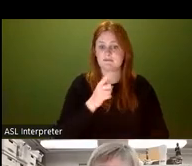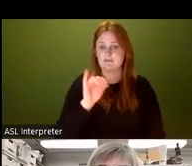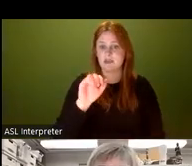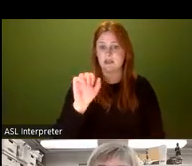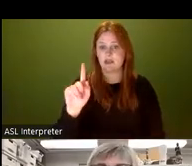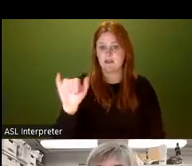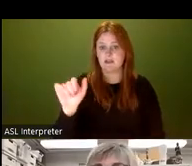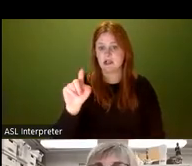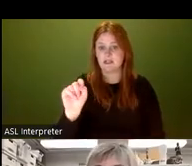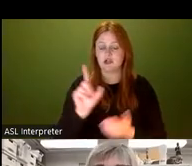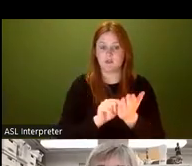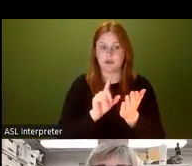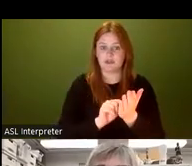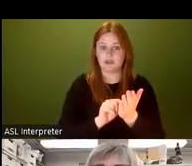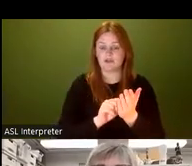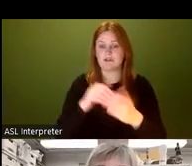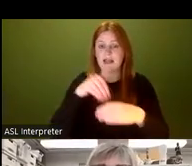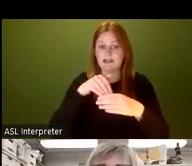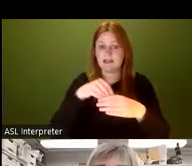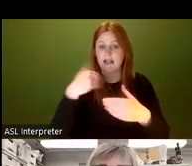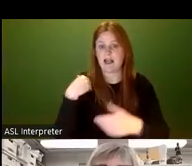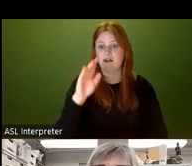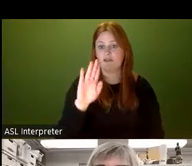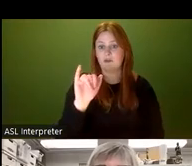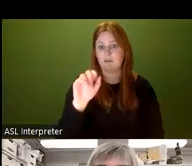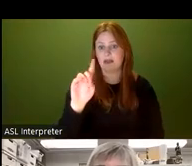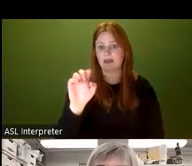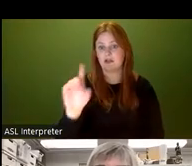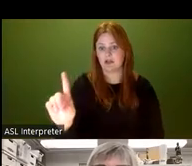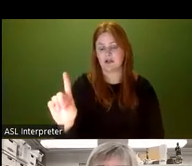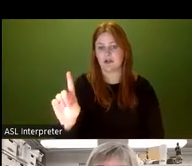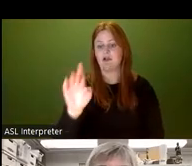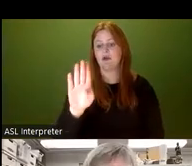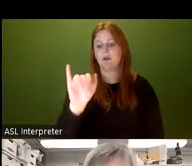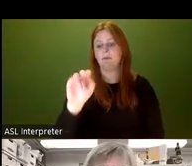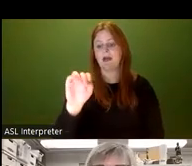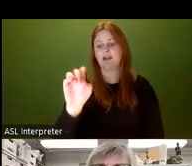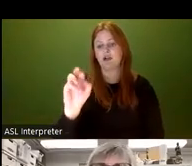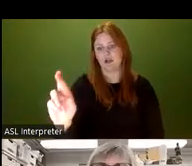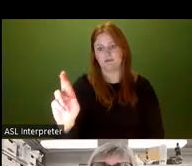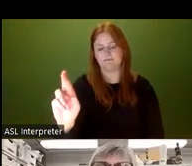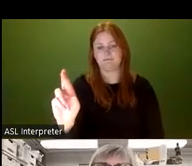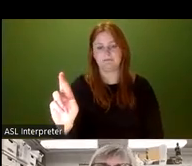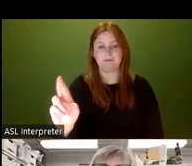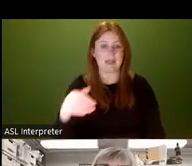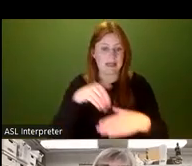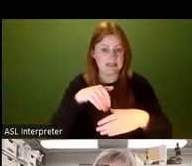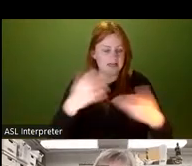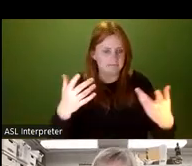converted, but they're holding a binder. Again, a big secret as to what what's in that binder,